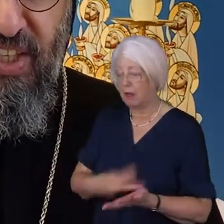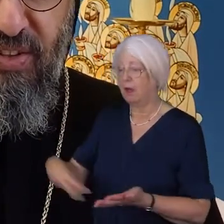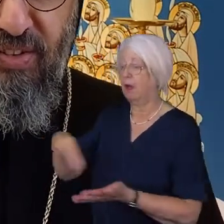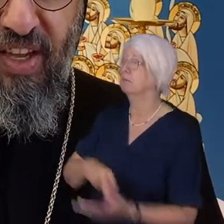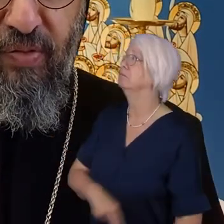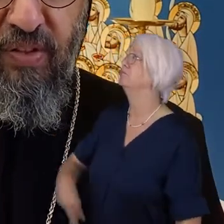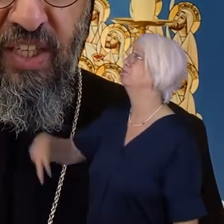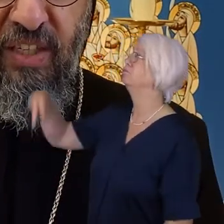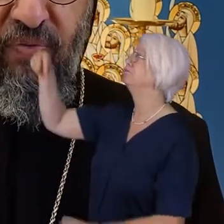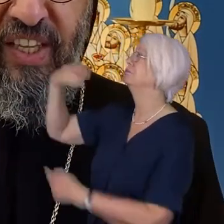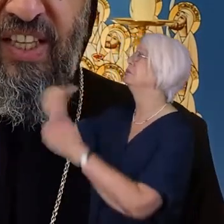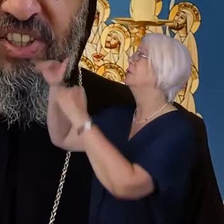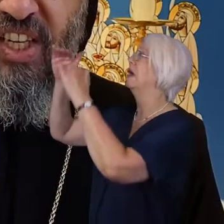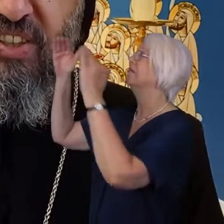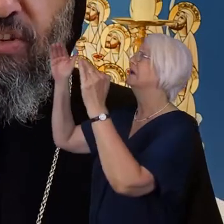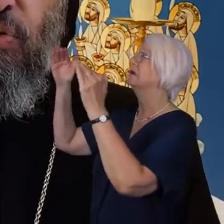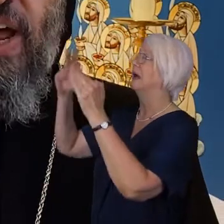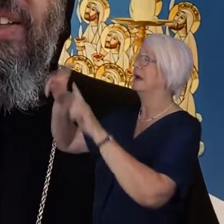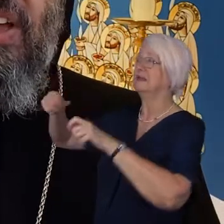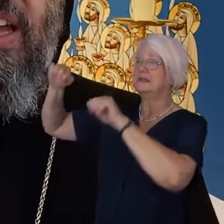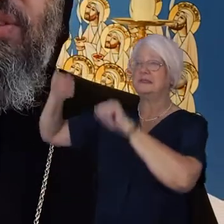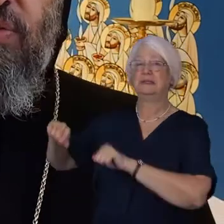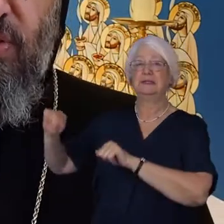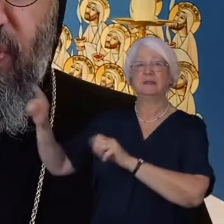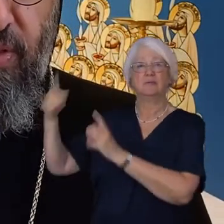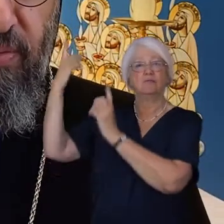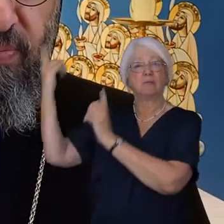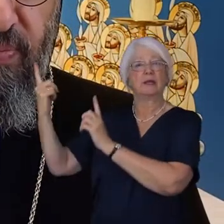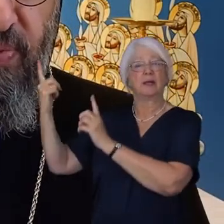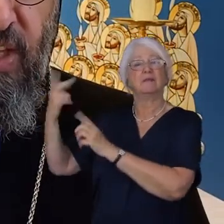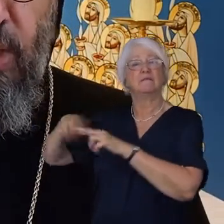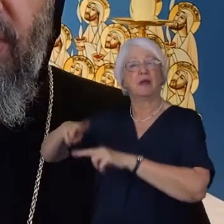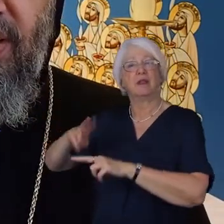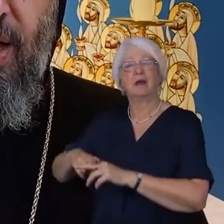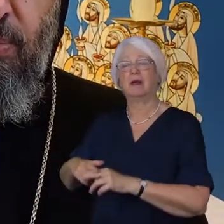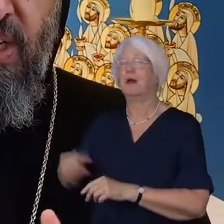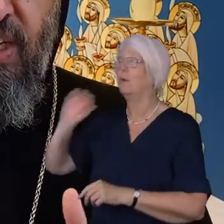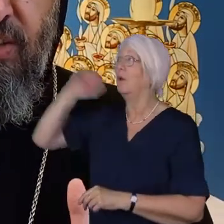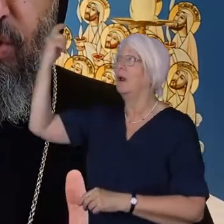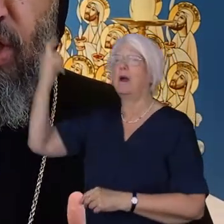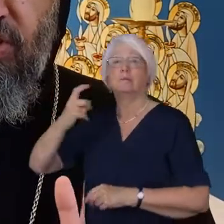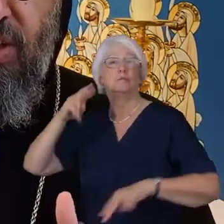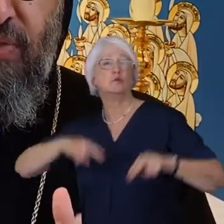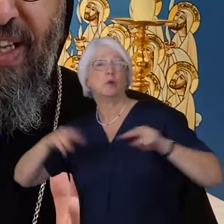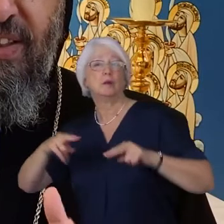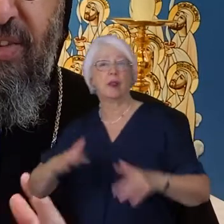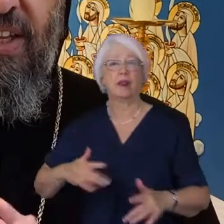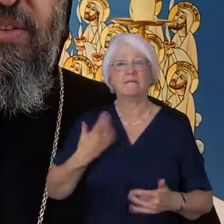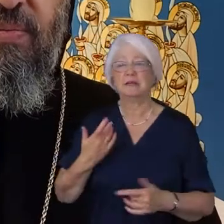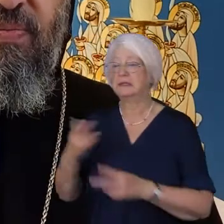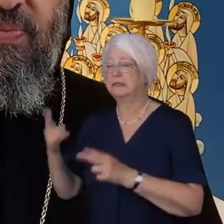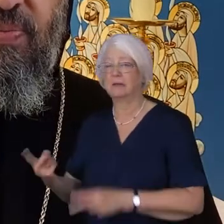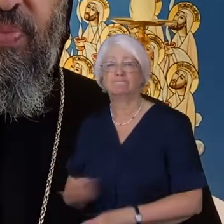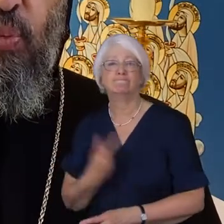He ascended into heaven. He is seated at the right hand of the Father. He will come to judge the living and the